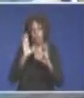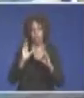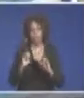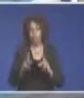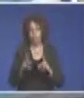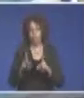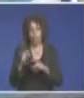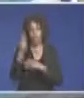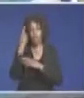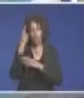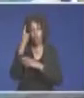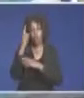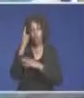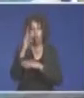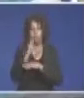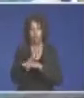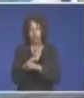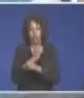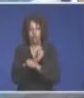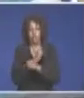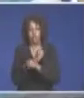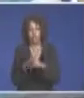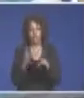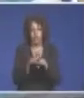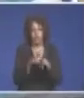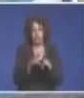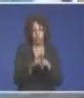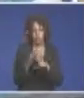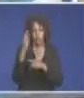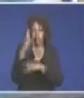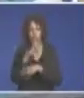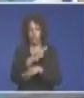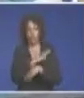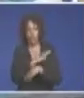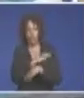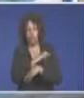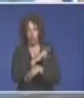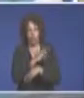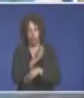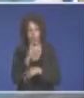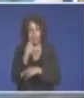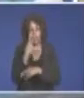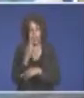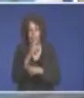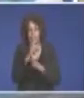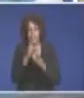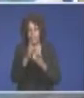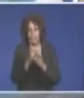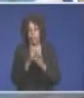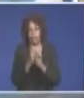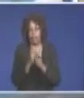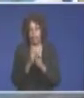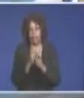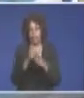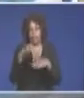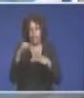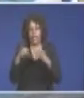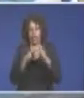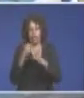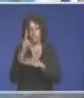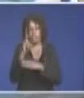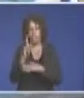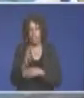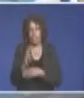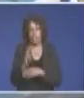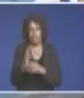for the Minister of Works as well as Minister Roll to see firsthand some of the infrastructural